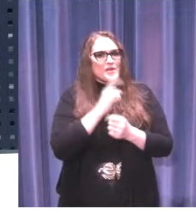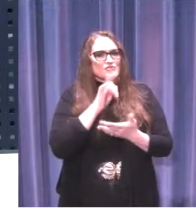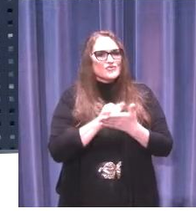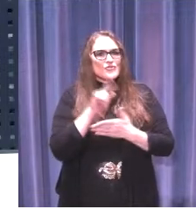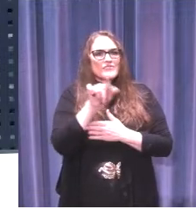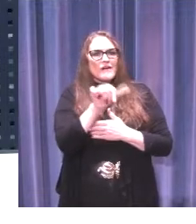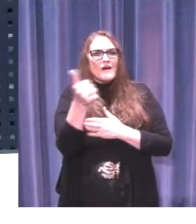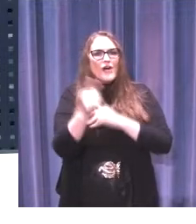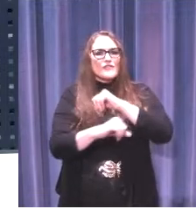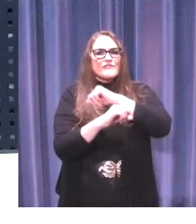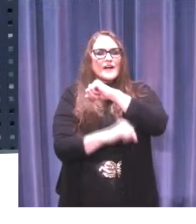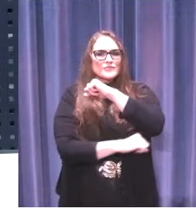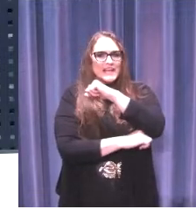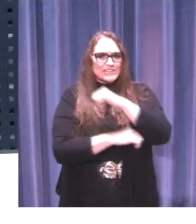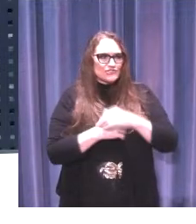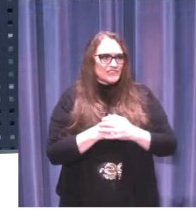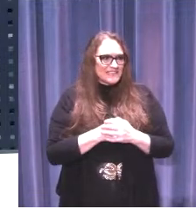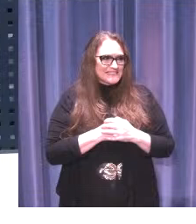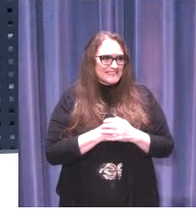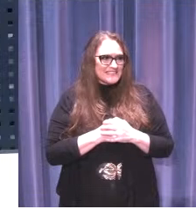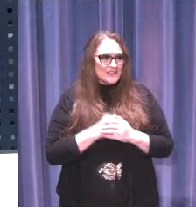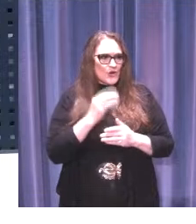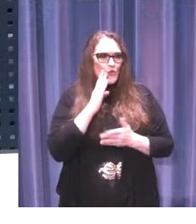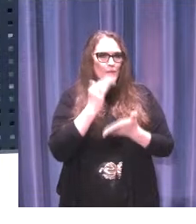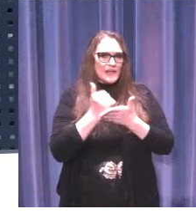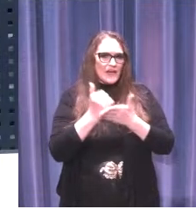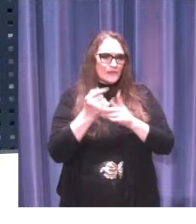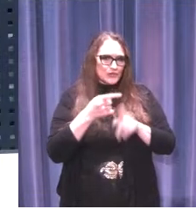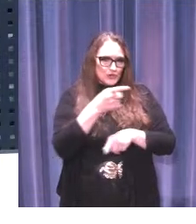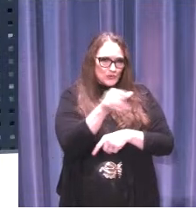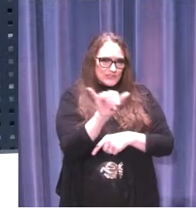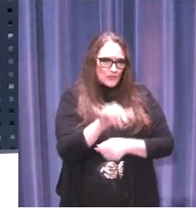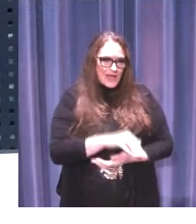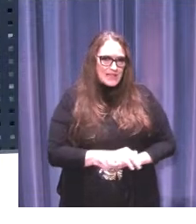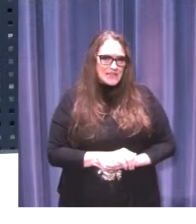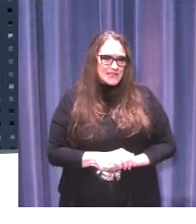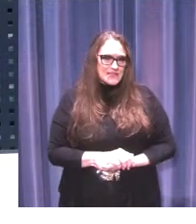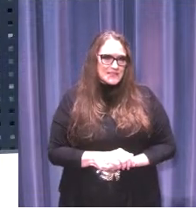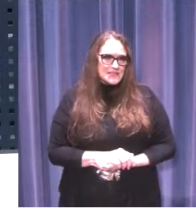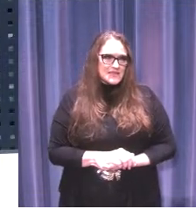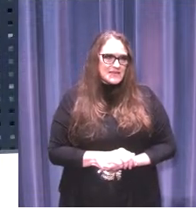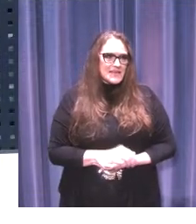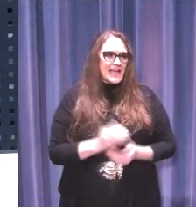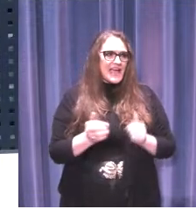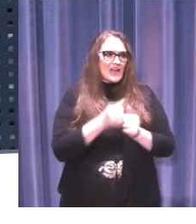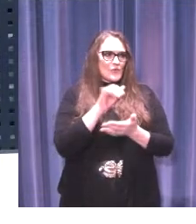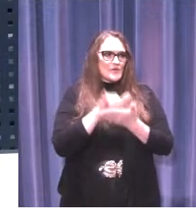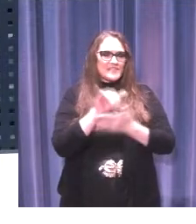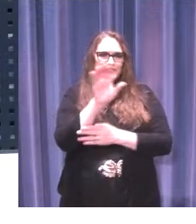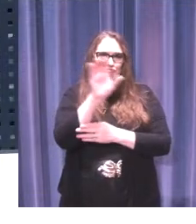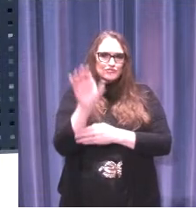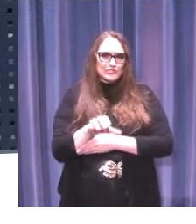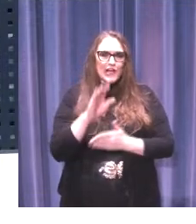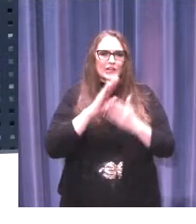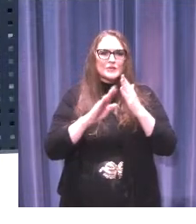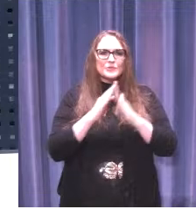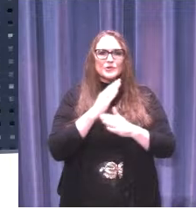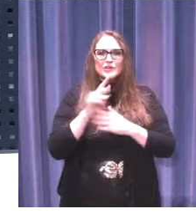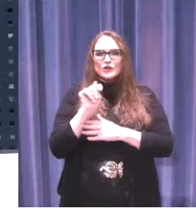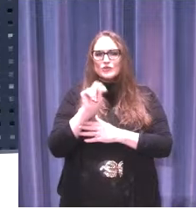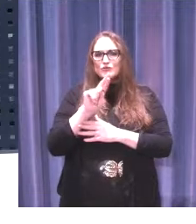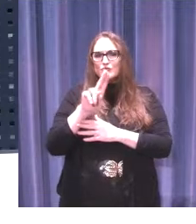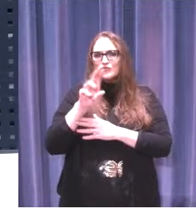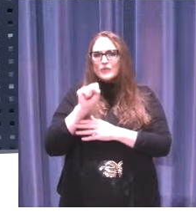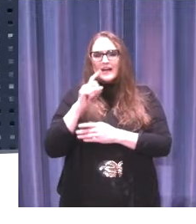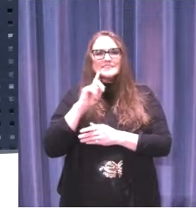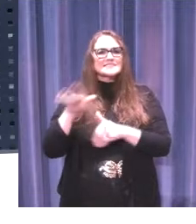that other foundations will be helpful to you as well." And with that, the Chicago Community Trust